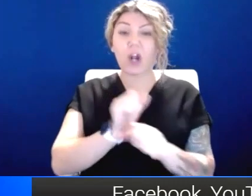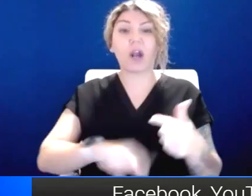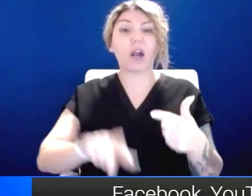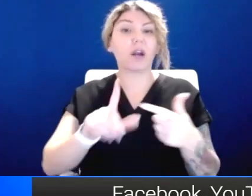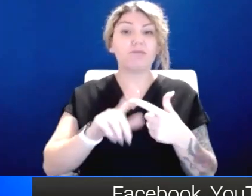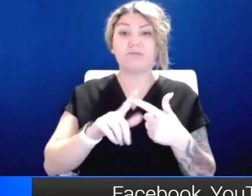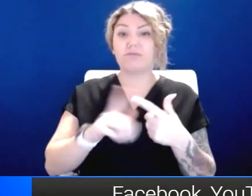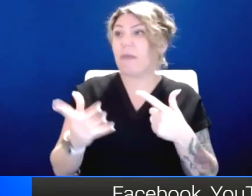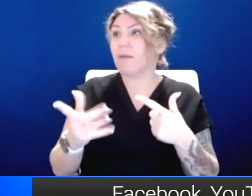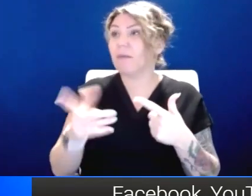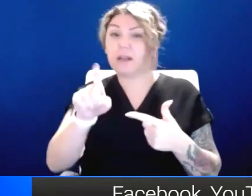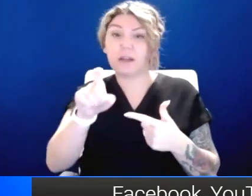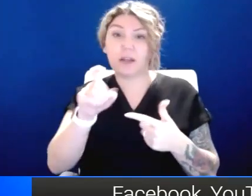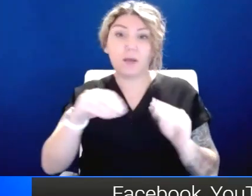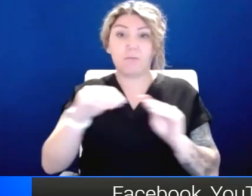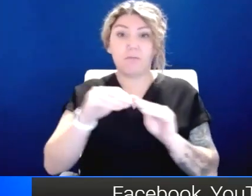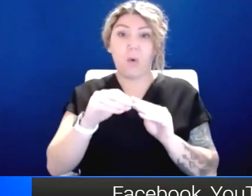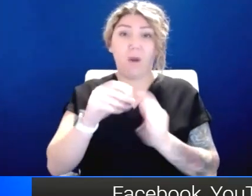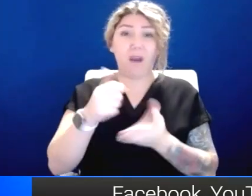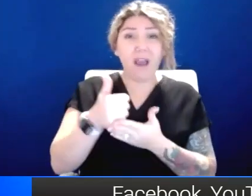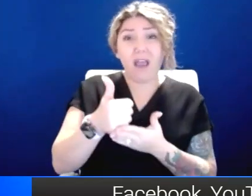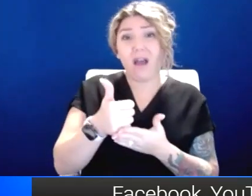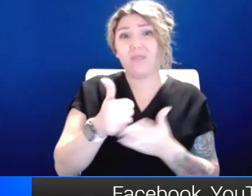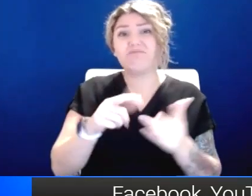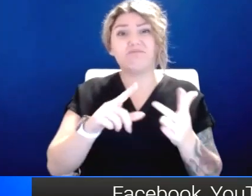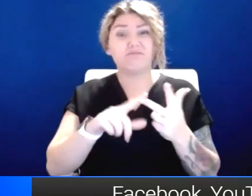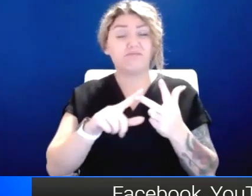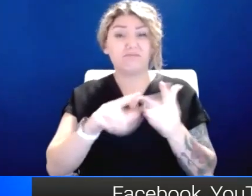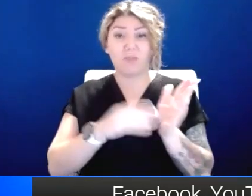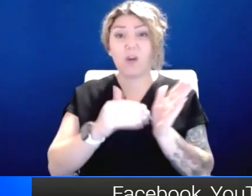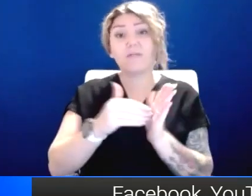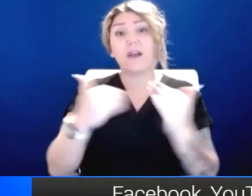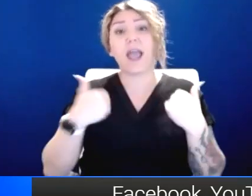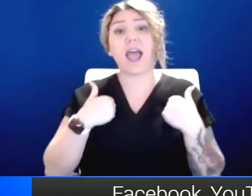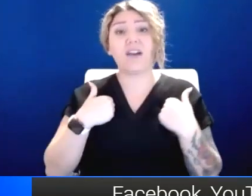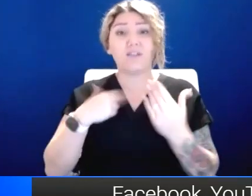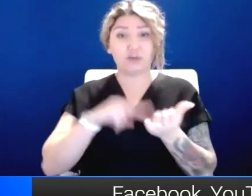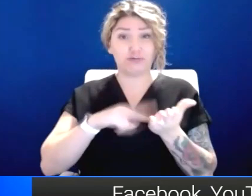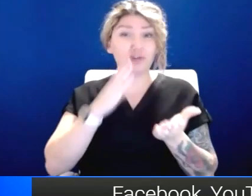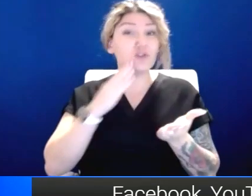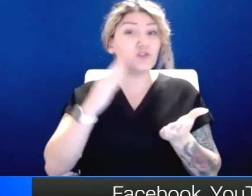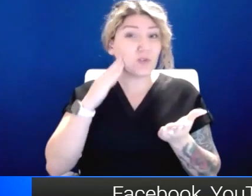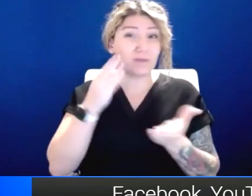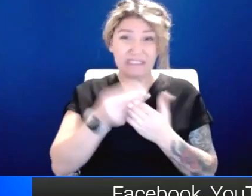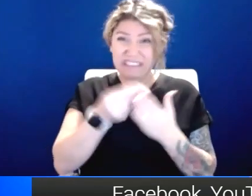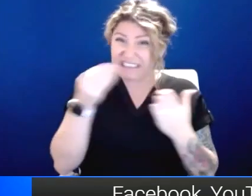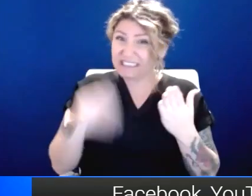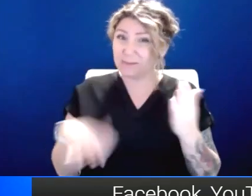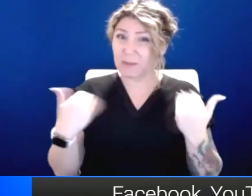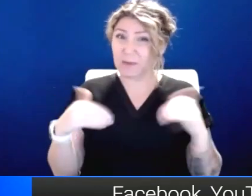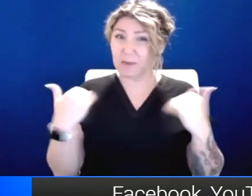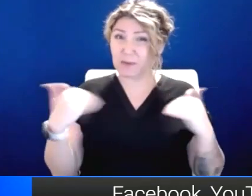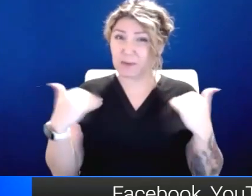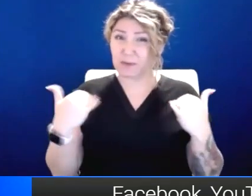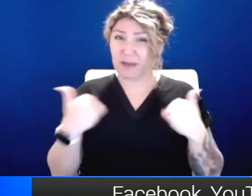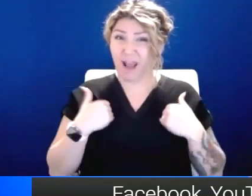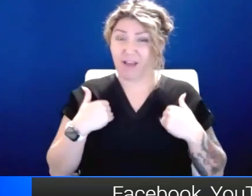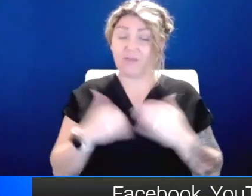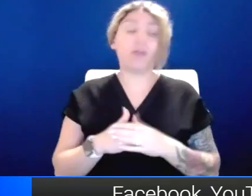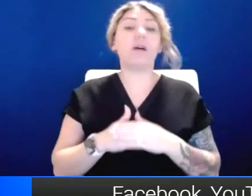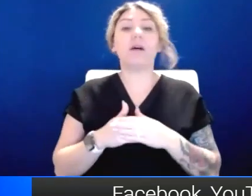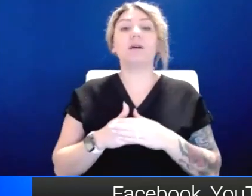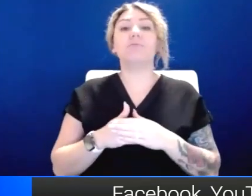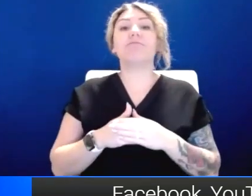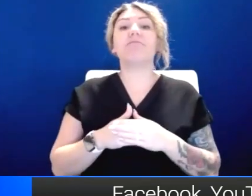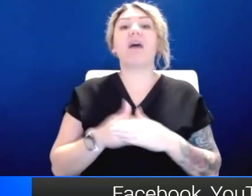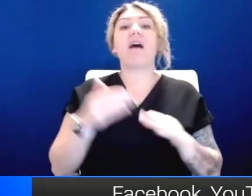more help. Often they end up in nursing homes. So it is a very expensive disease. After Alzheimer's, this is the second